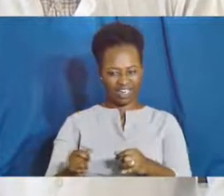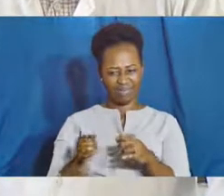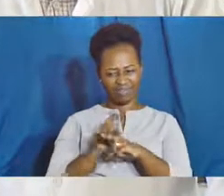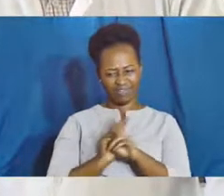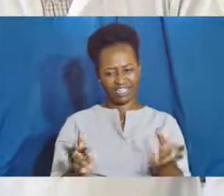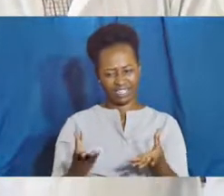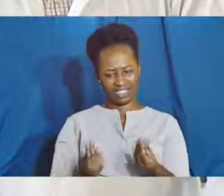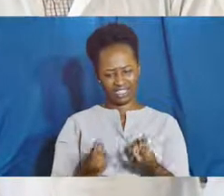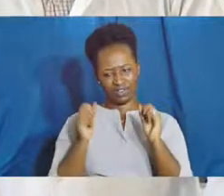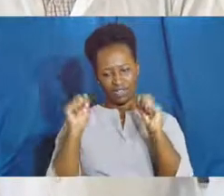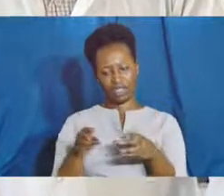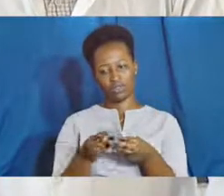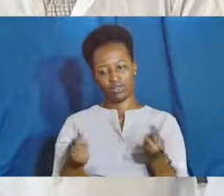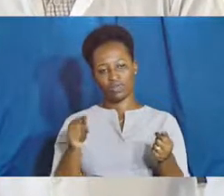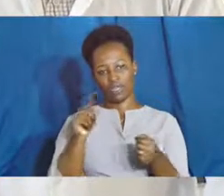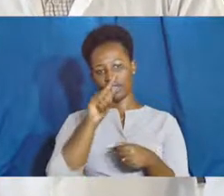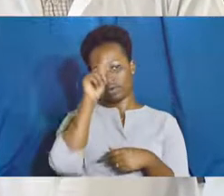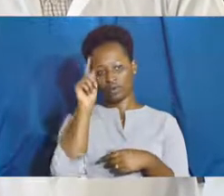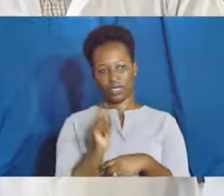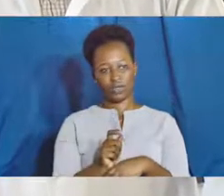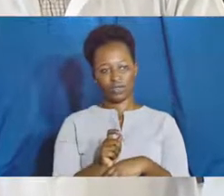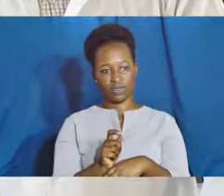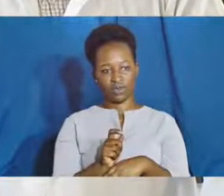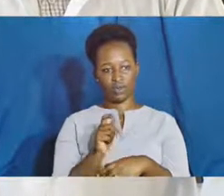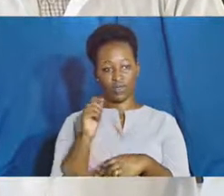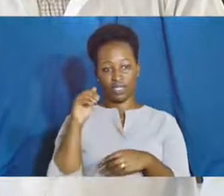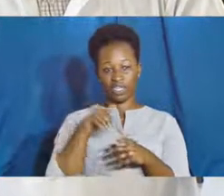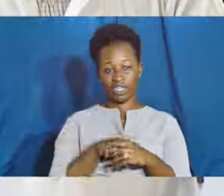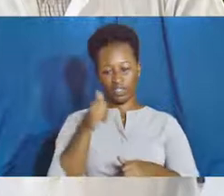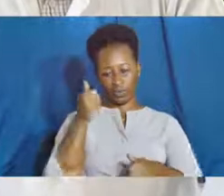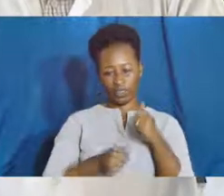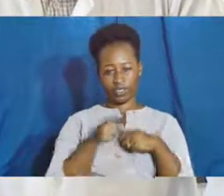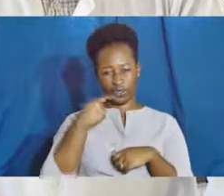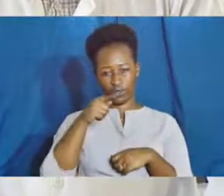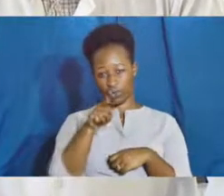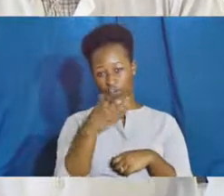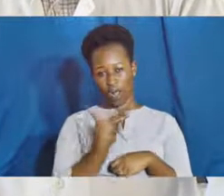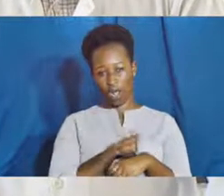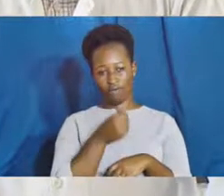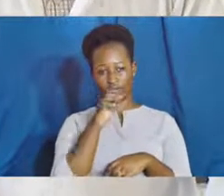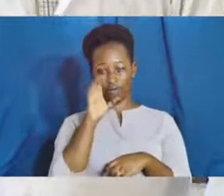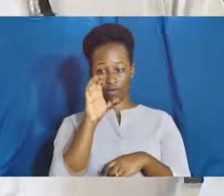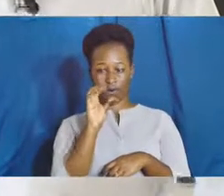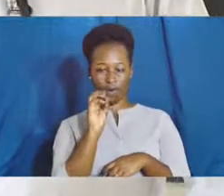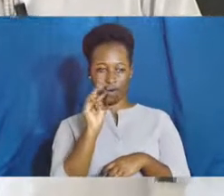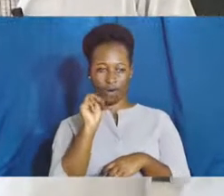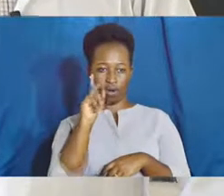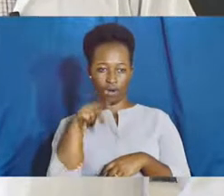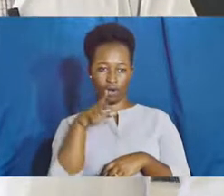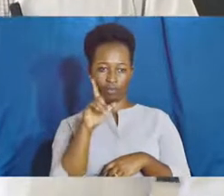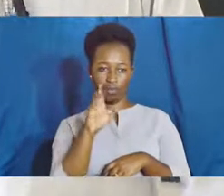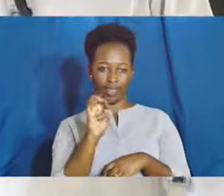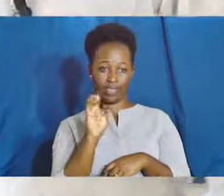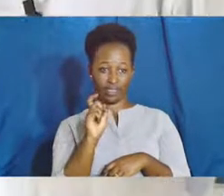that question into which you have a complex circuit. Then let's see